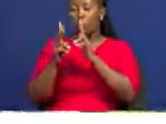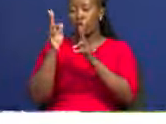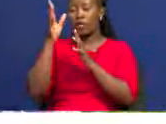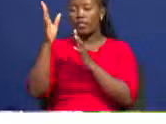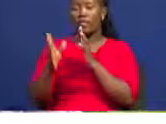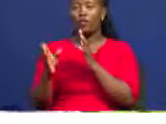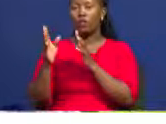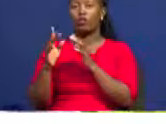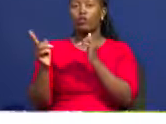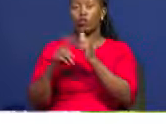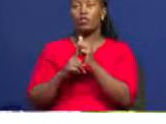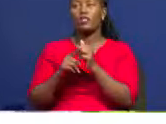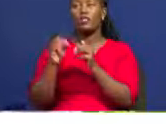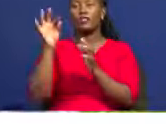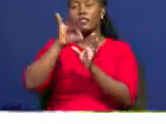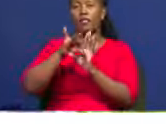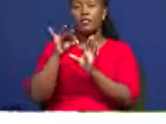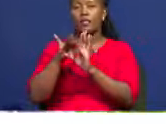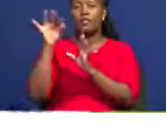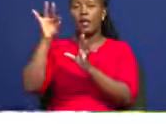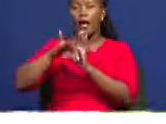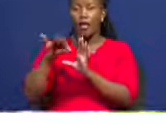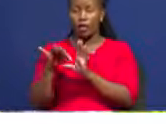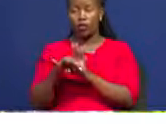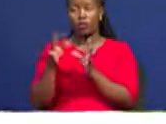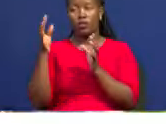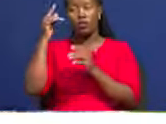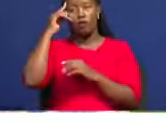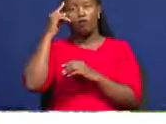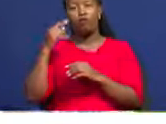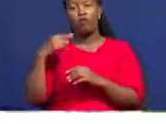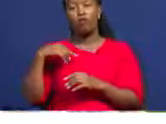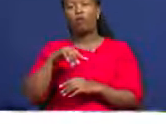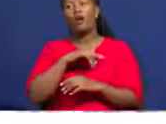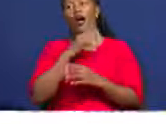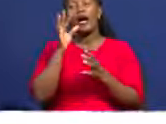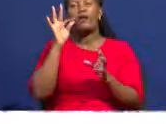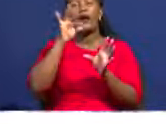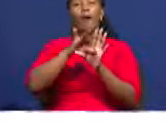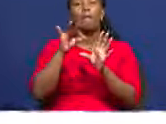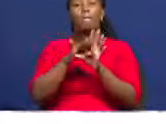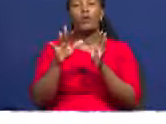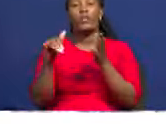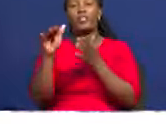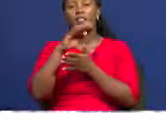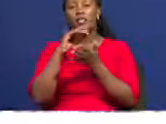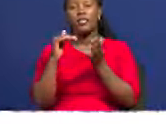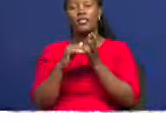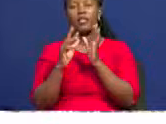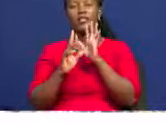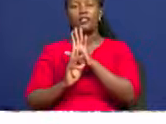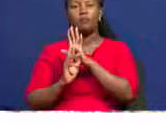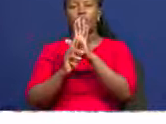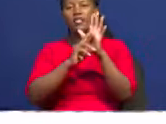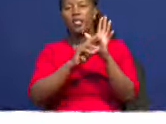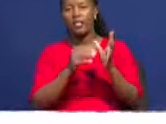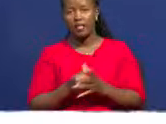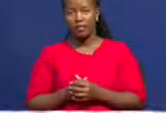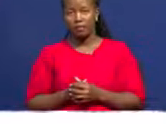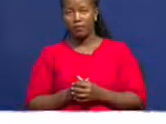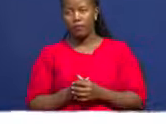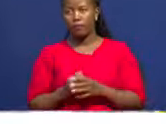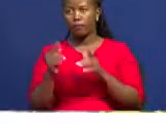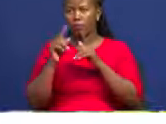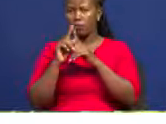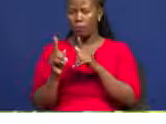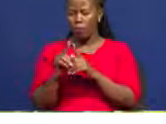that there will be election for electing our polling center representatives. Yes, yes, yes. We have seen